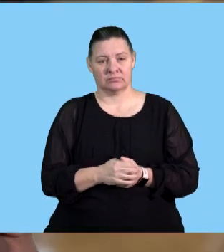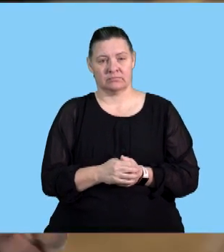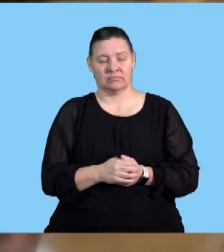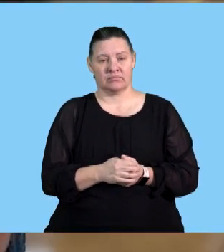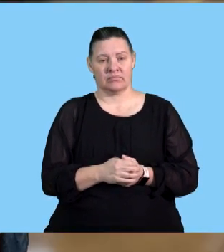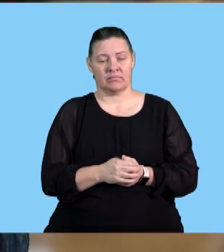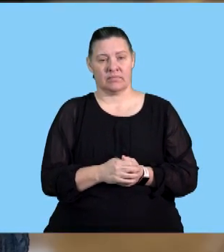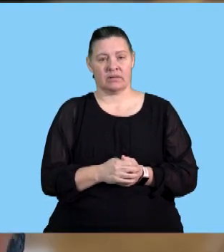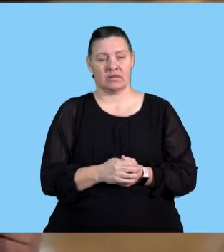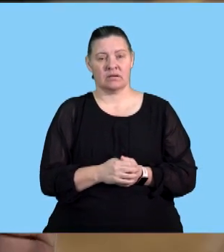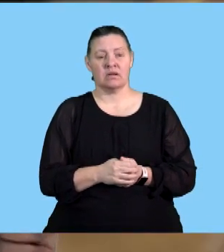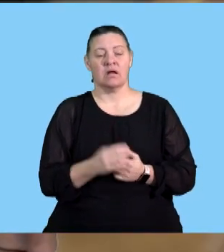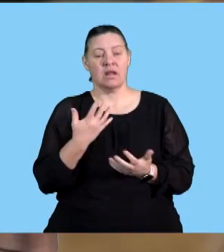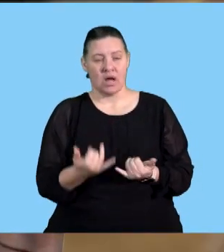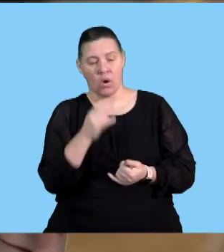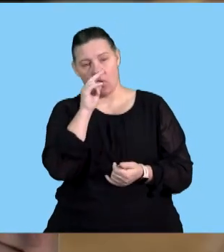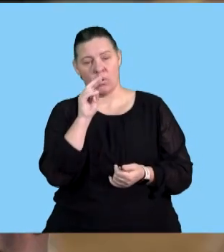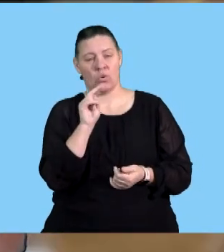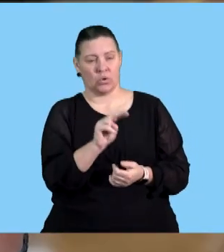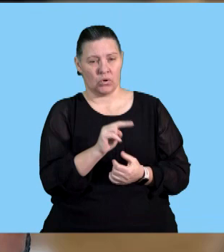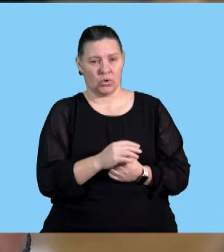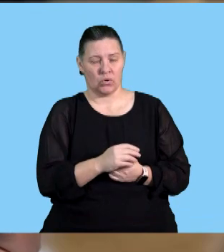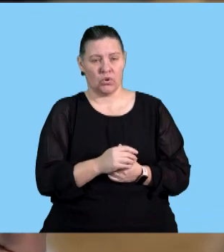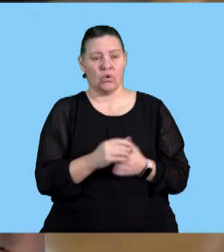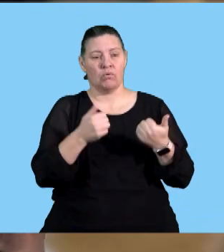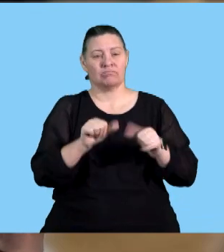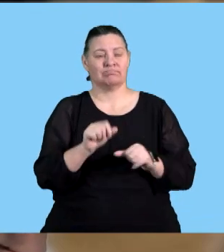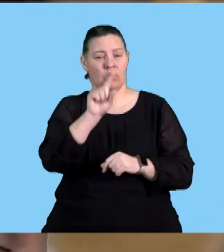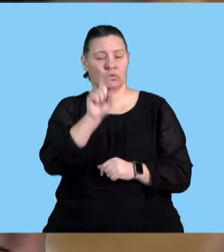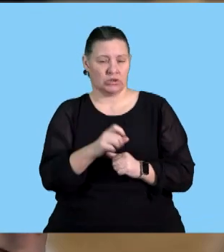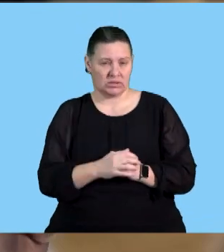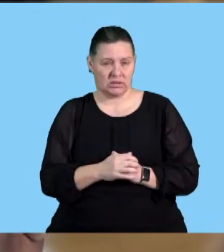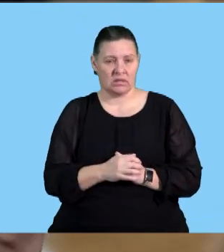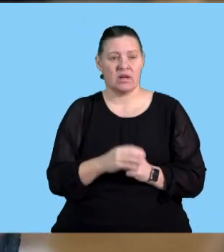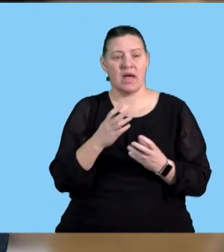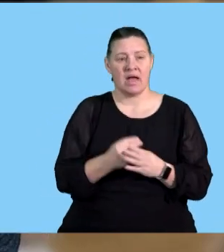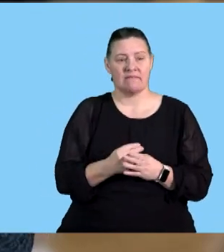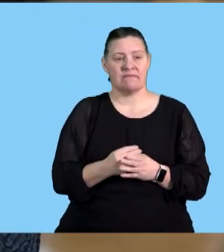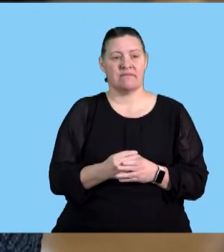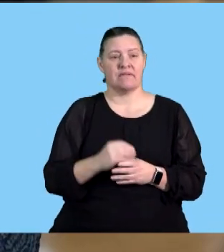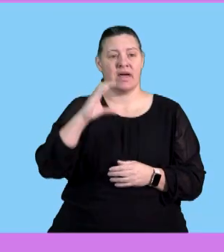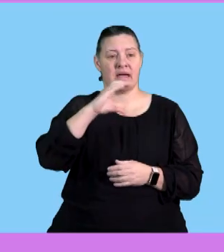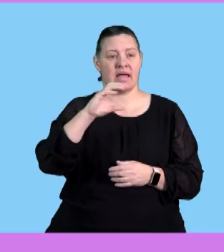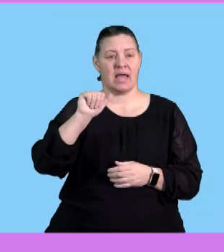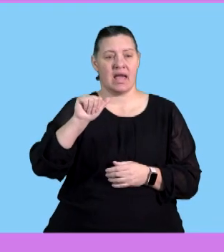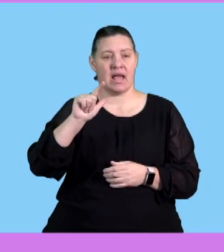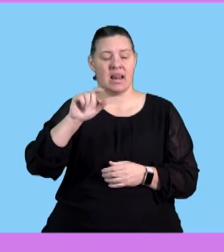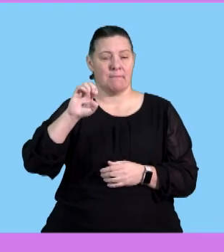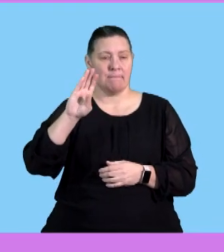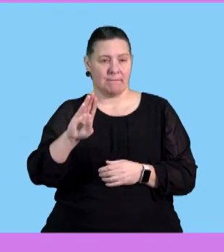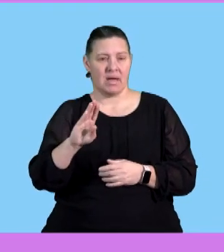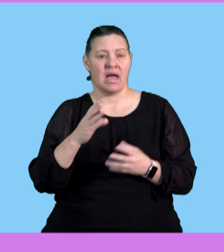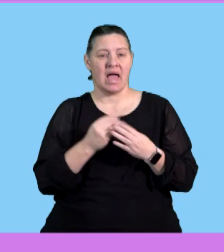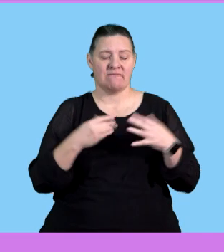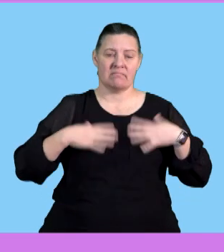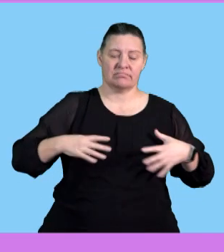There we are. Right, moving along, let us look at the next question. So now we have Caleb is